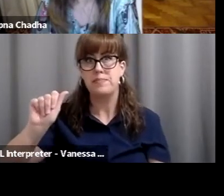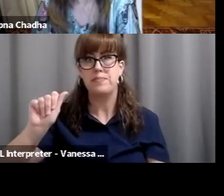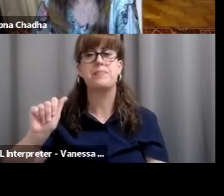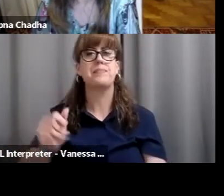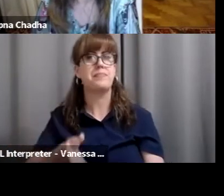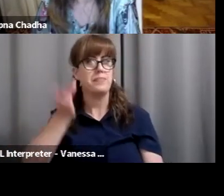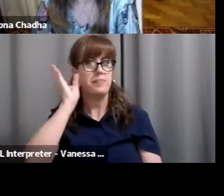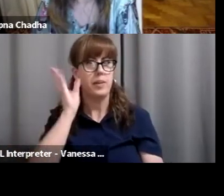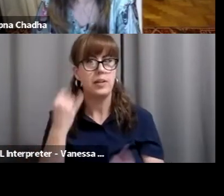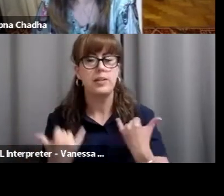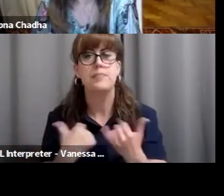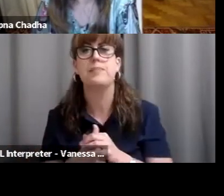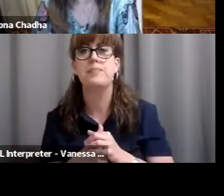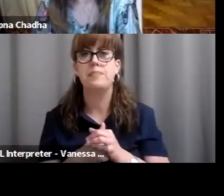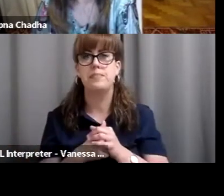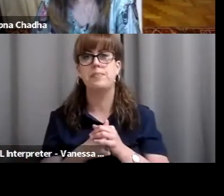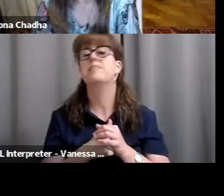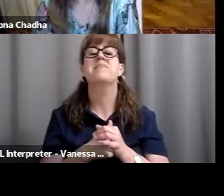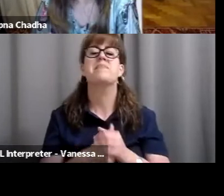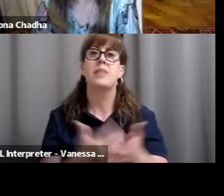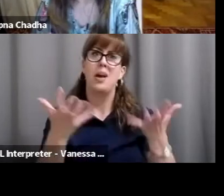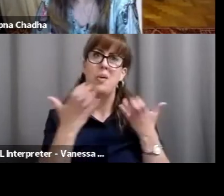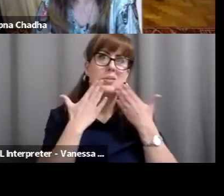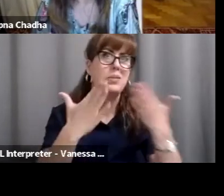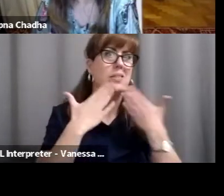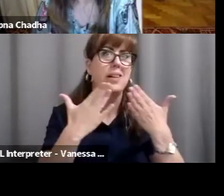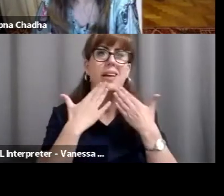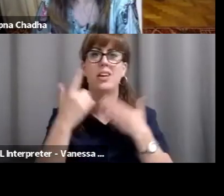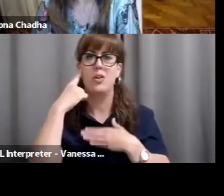that pledge P&G has taken. That's like salute